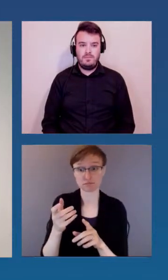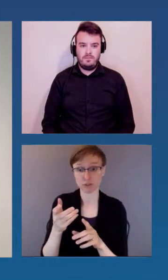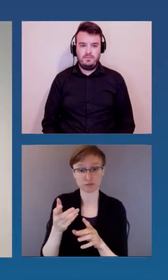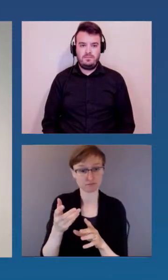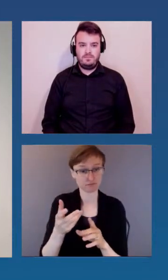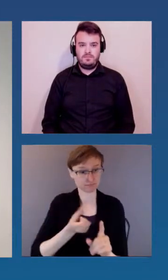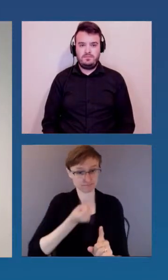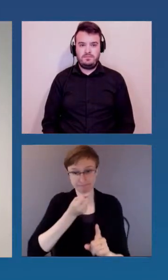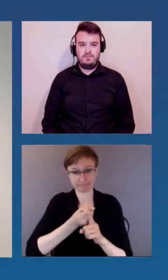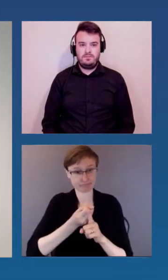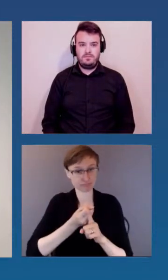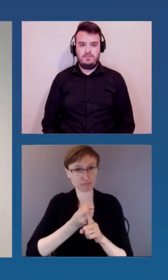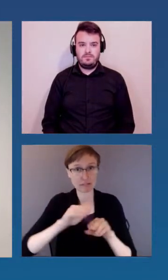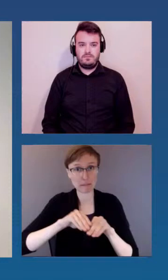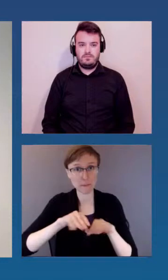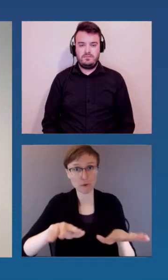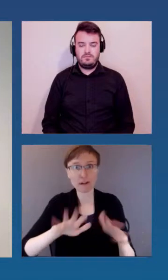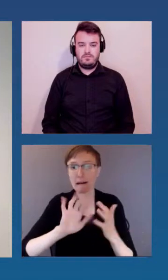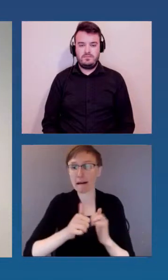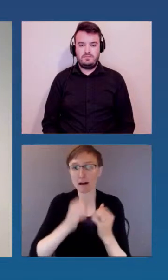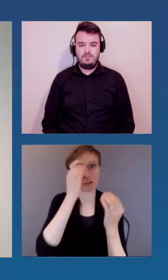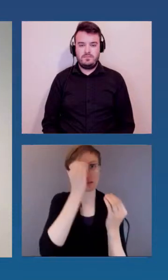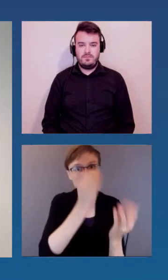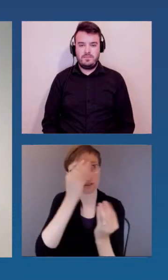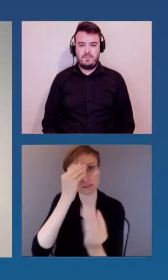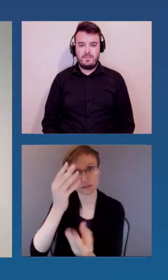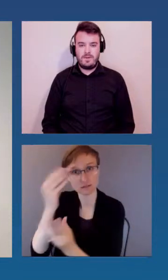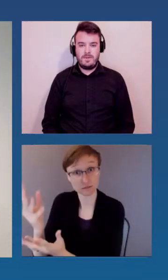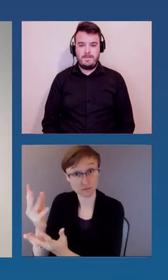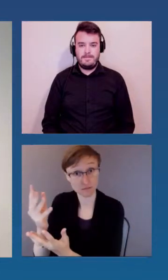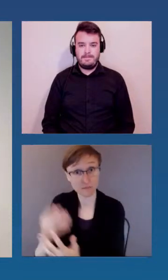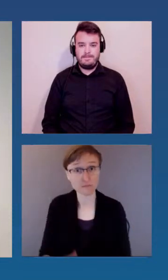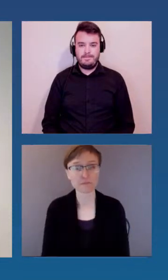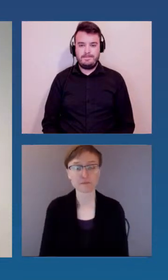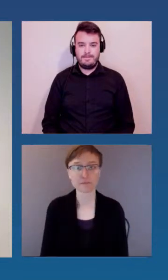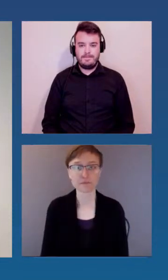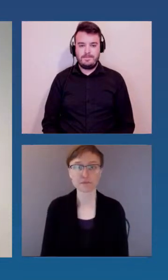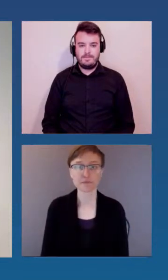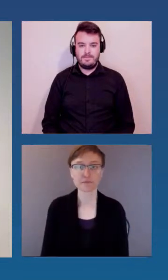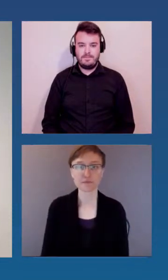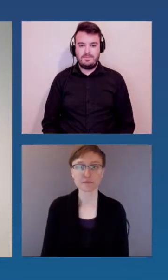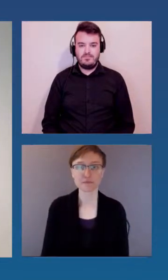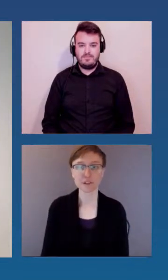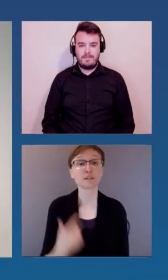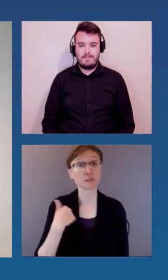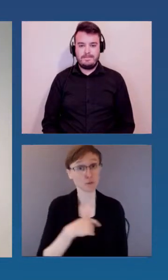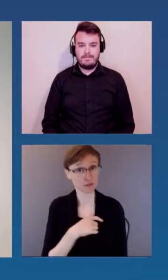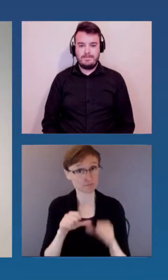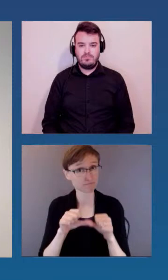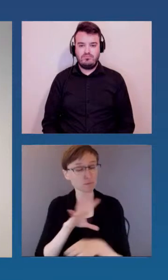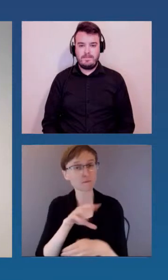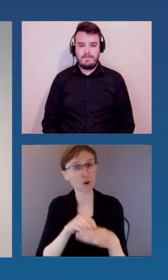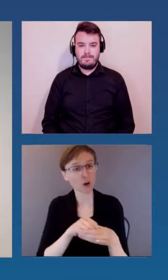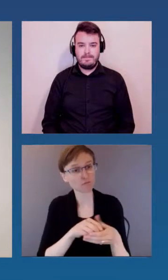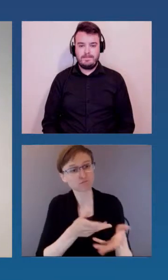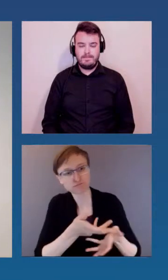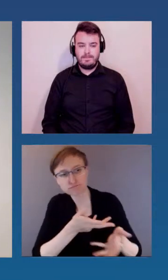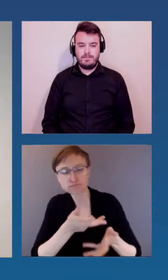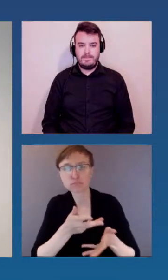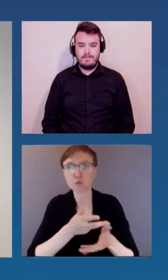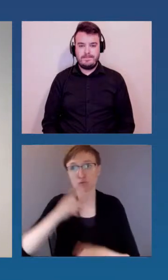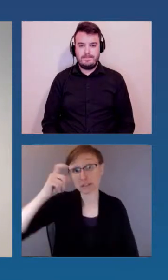same kinds of things with universities and colleges, making sure there are practices to increase distance, to use masks, to